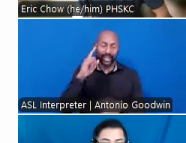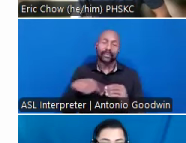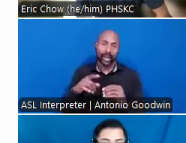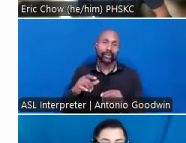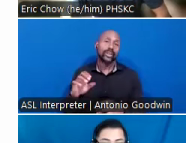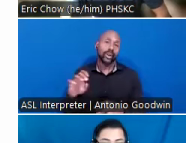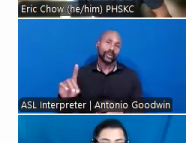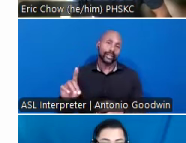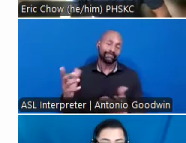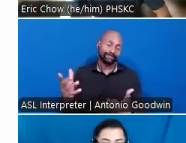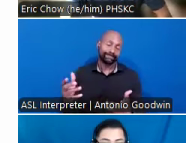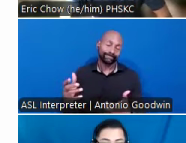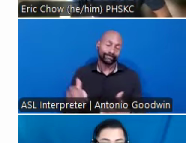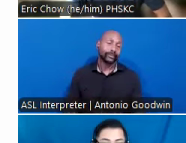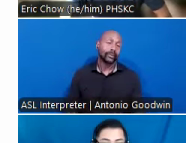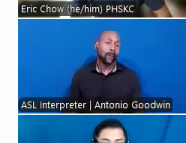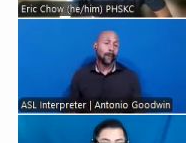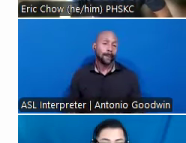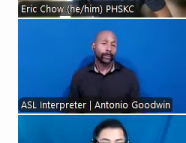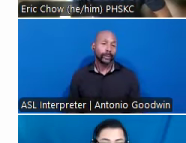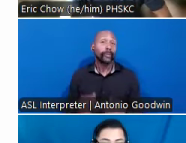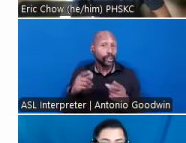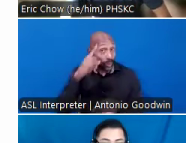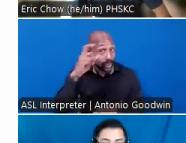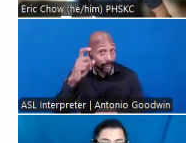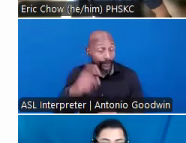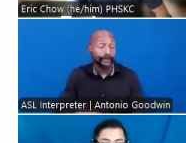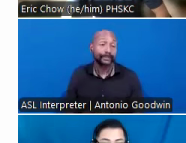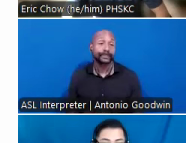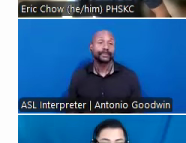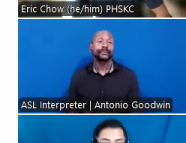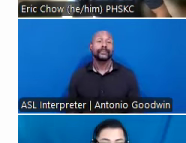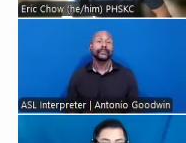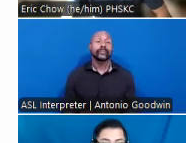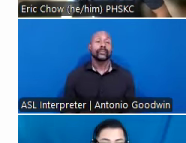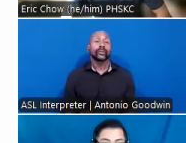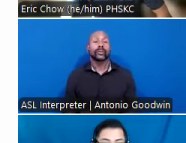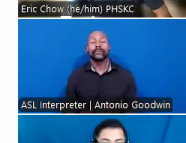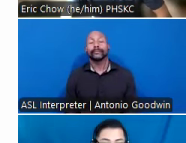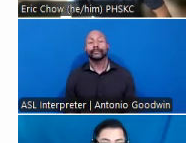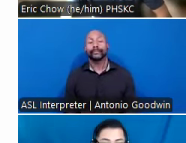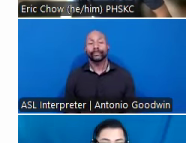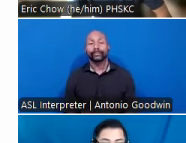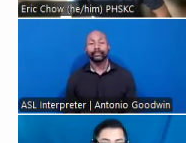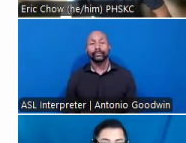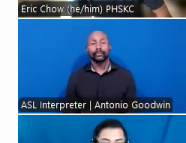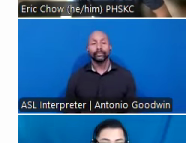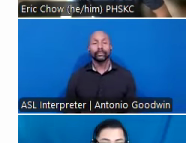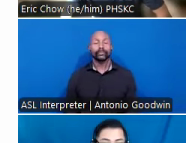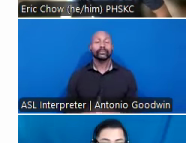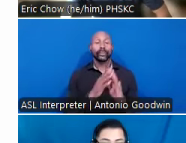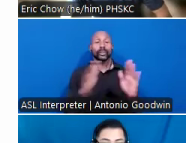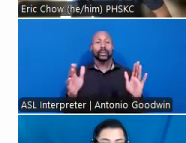year, COVID has done things that we've known it to do throughout the course of the pandemic, and that